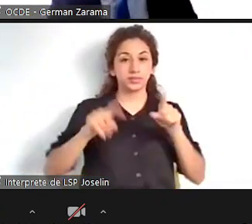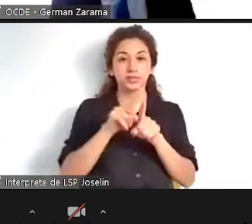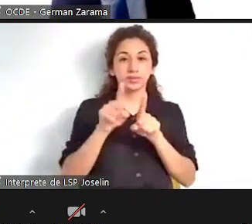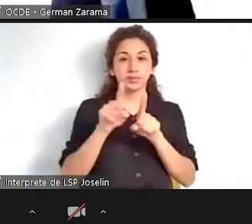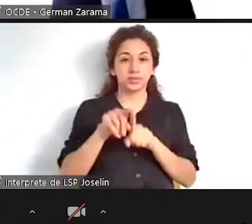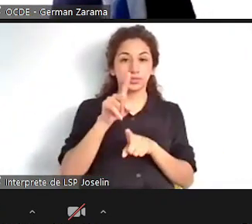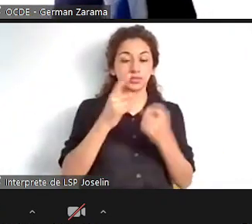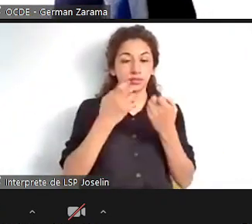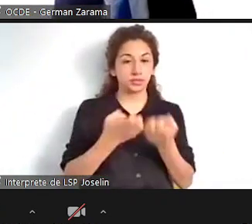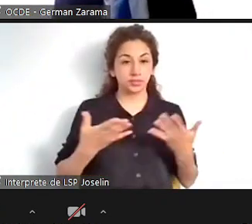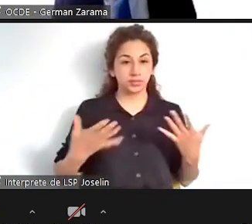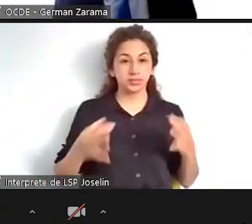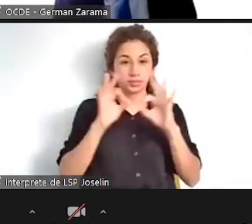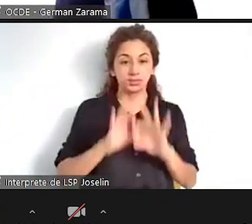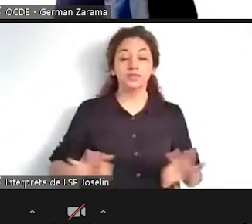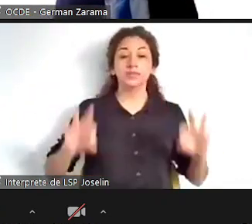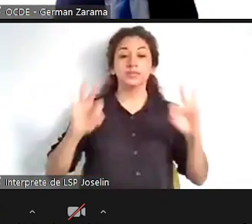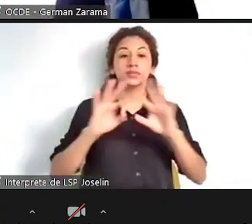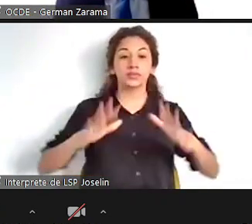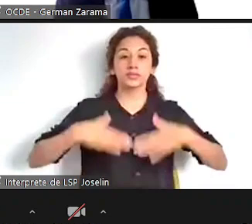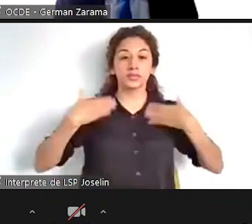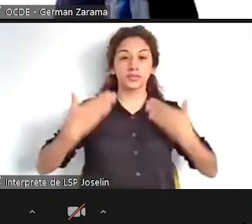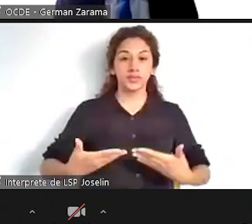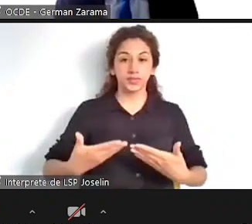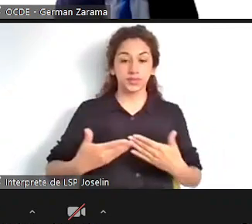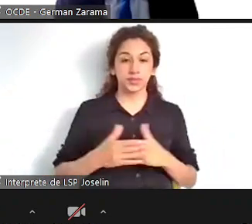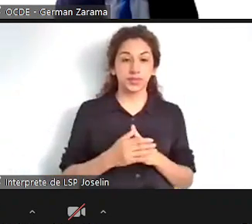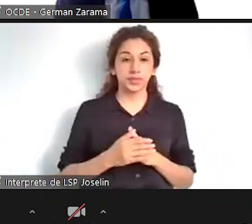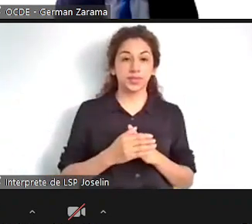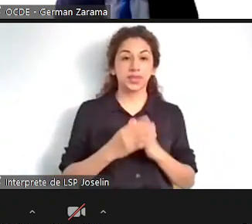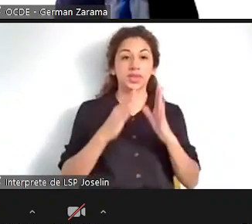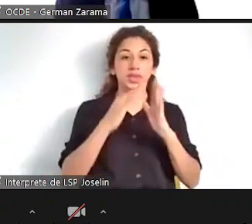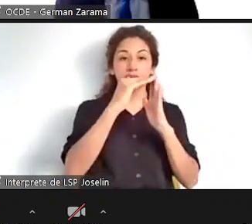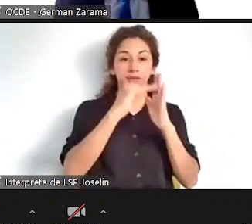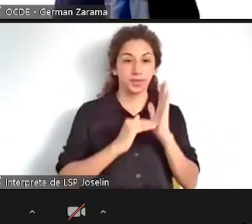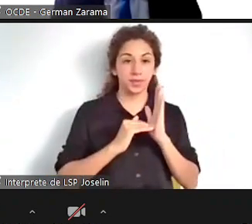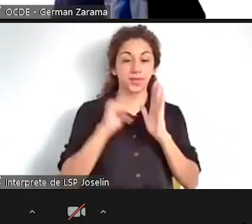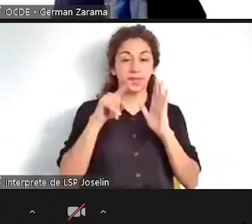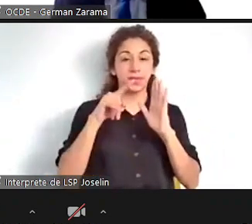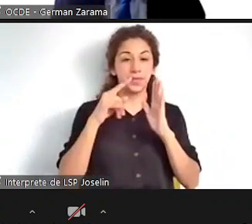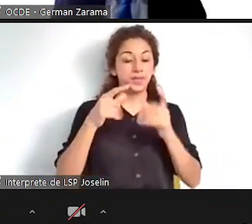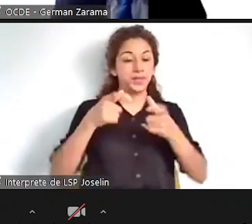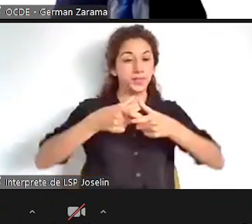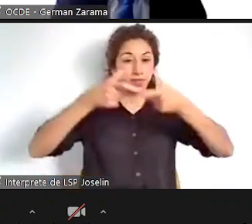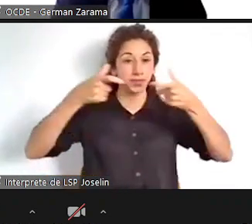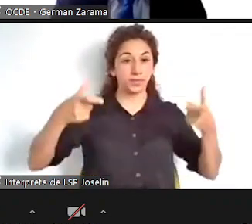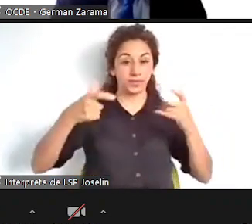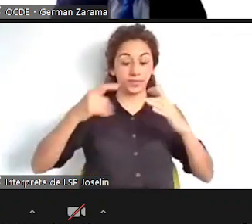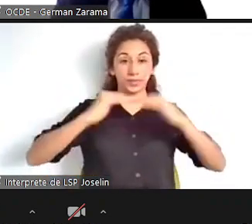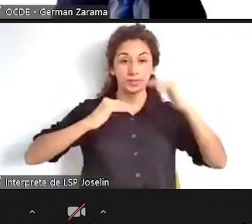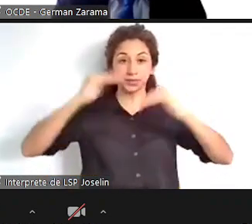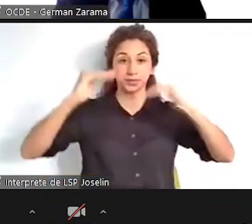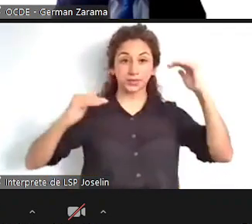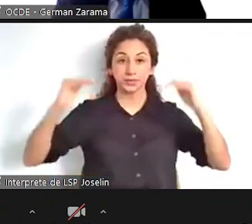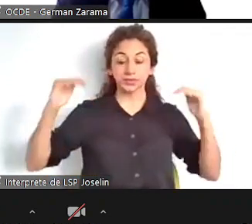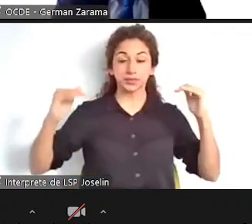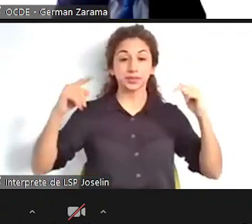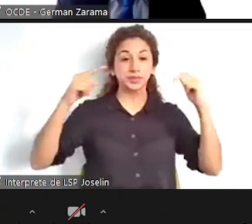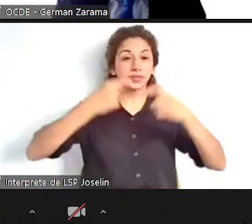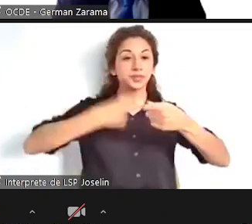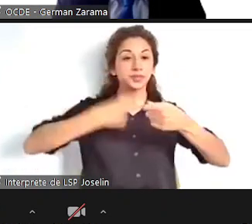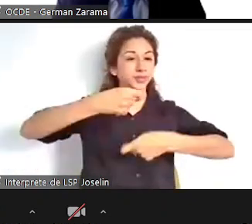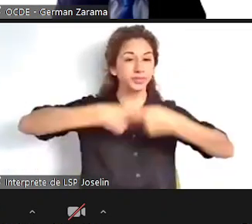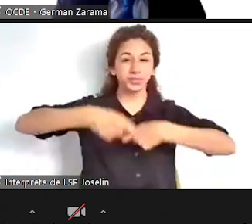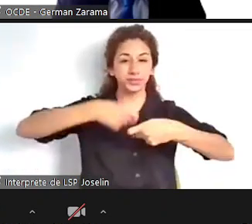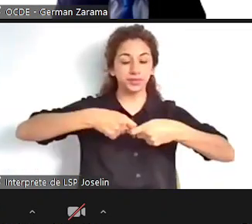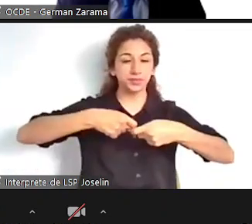environment that would allow the formalization this is some an important element that would diminish those very high